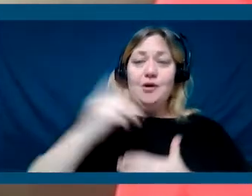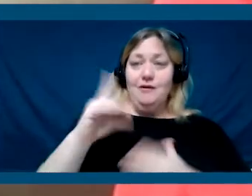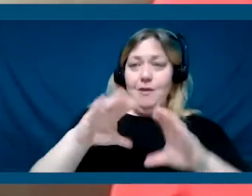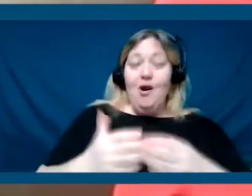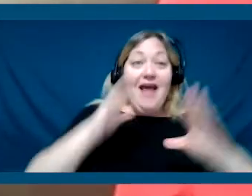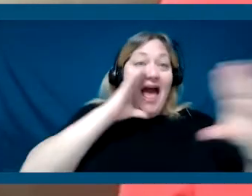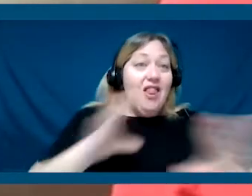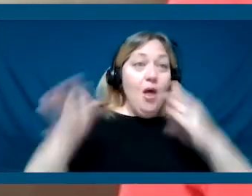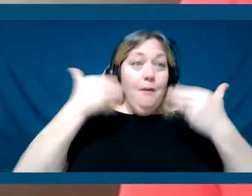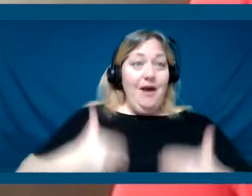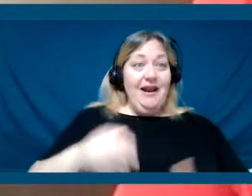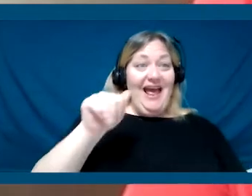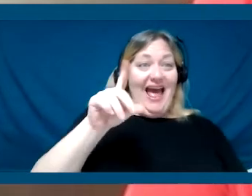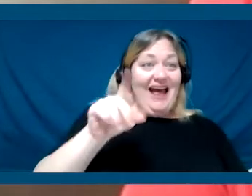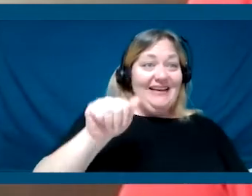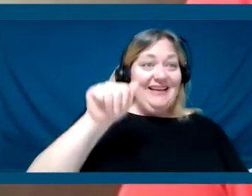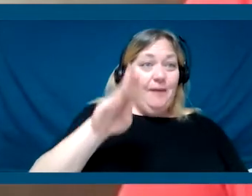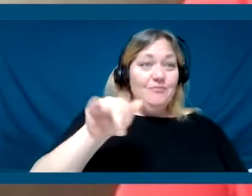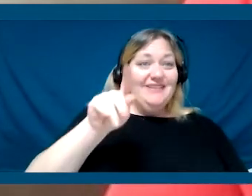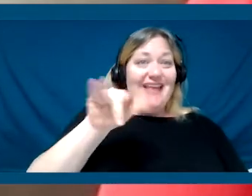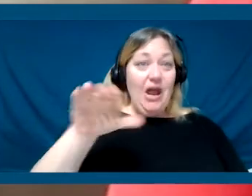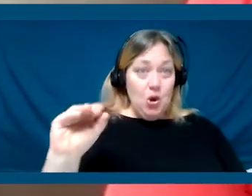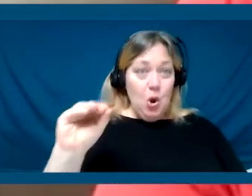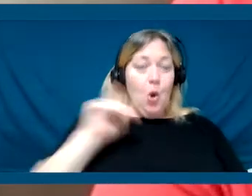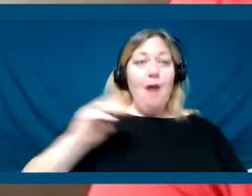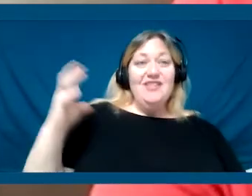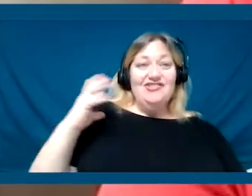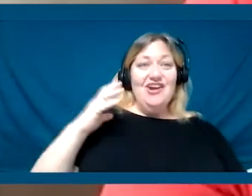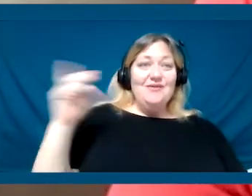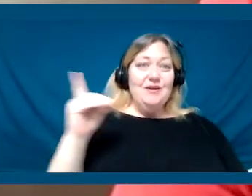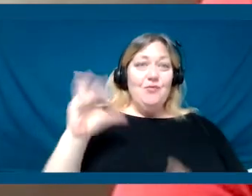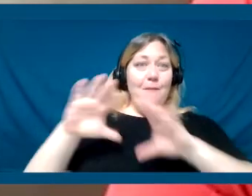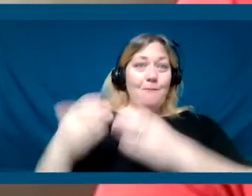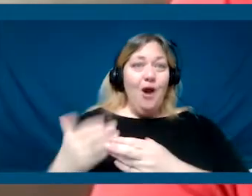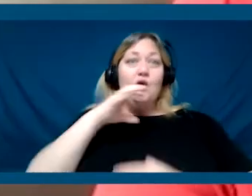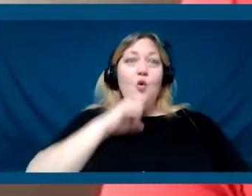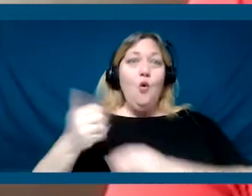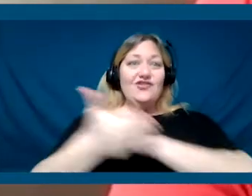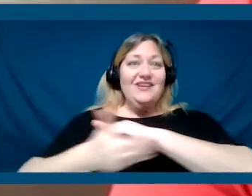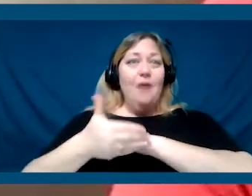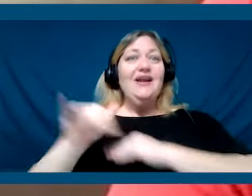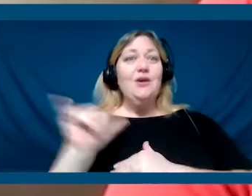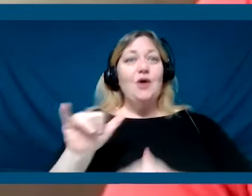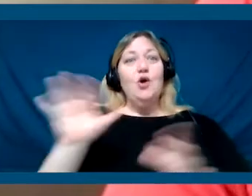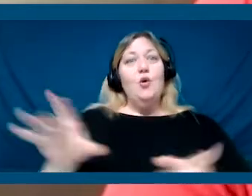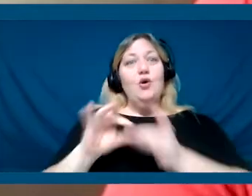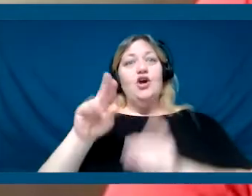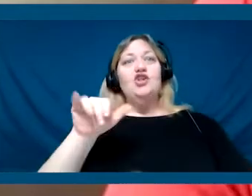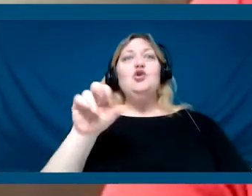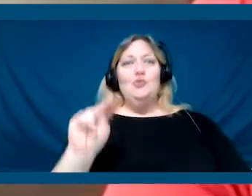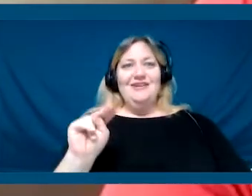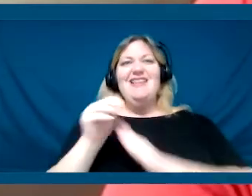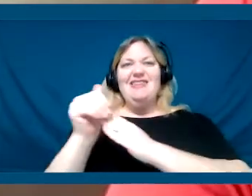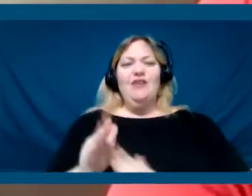Hello, everyone. My name is Ada Briceño, and I'm chair of the Democratic Party in Orange County and also a union leader.